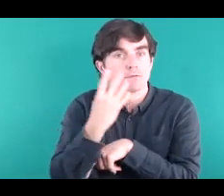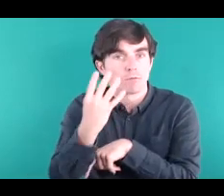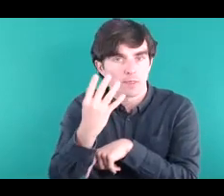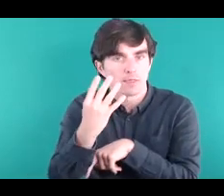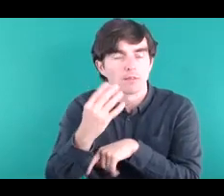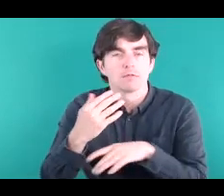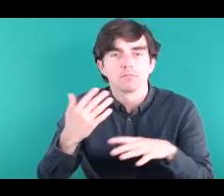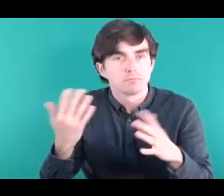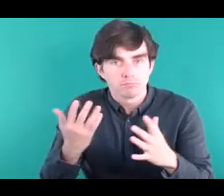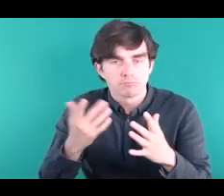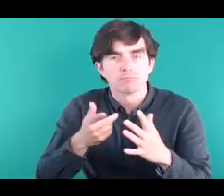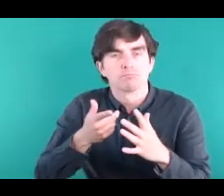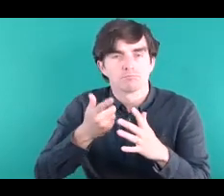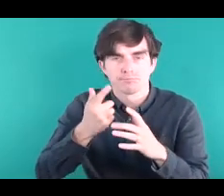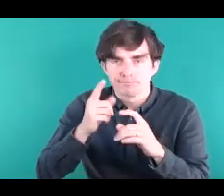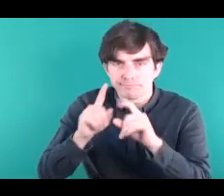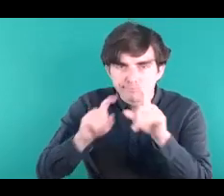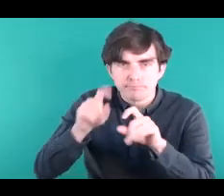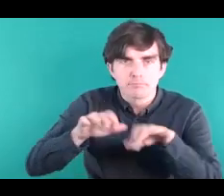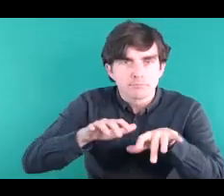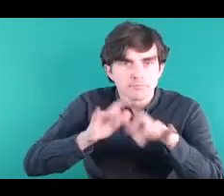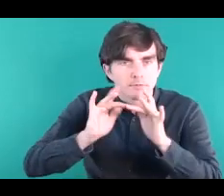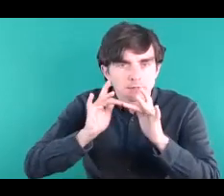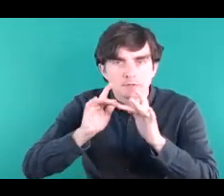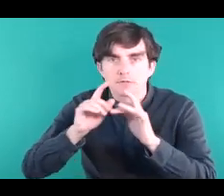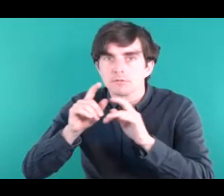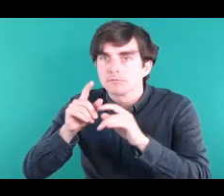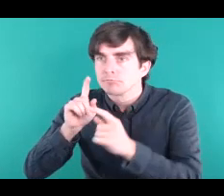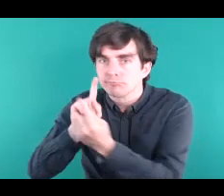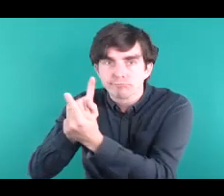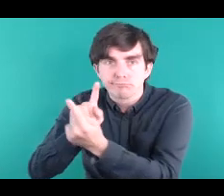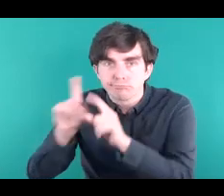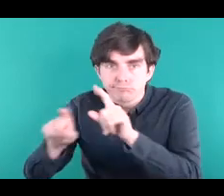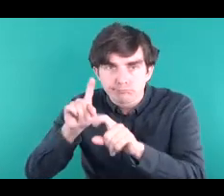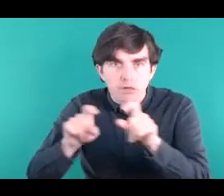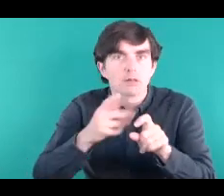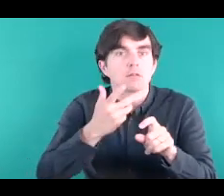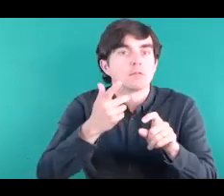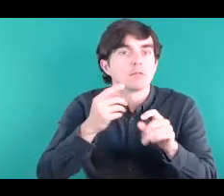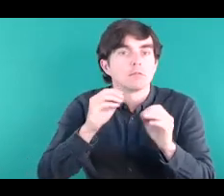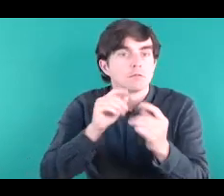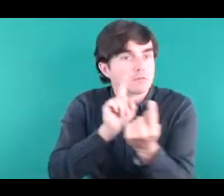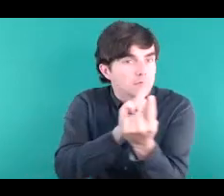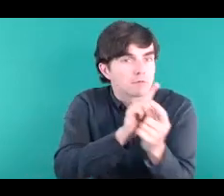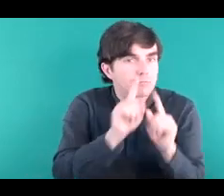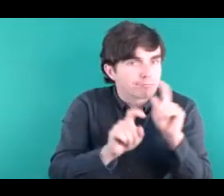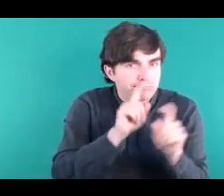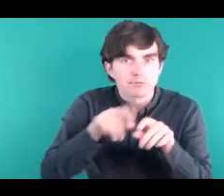also do a direct interview for those who are not able to get access to the internet.